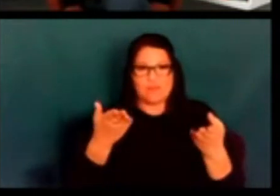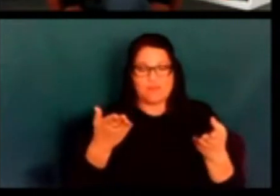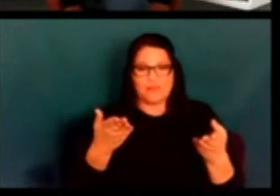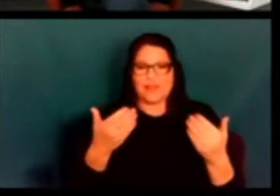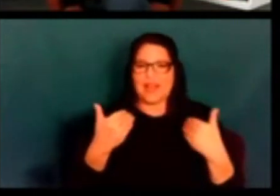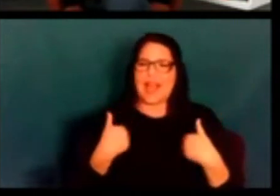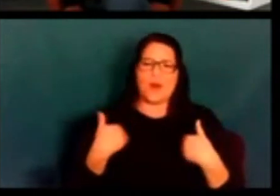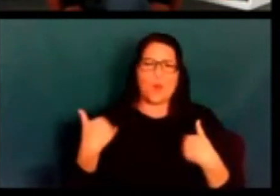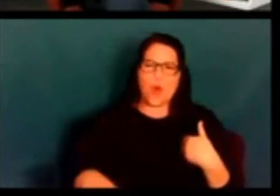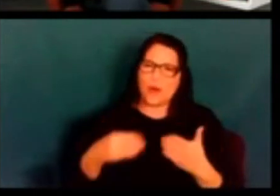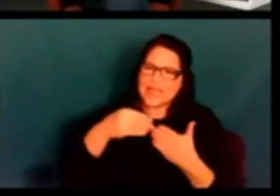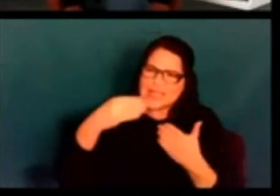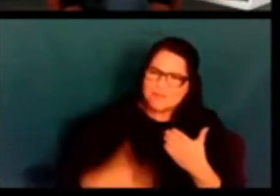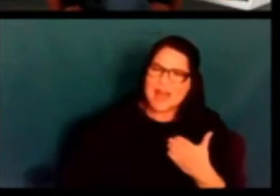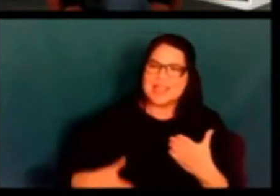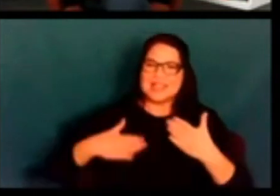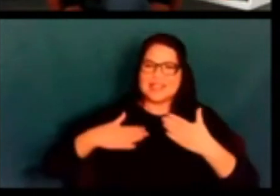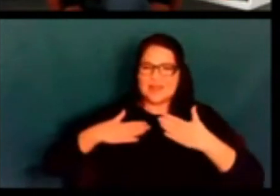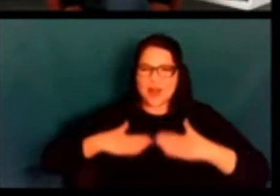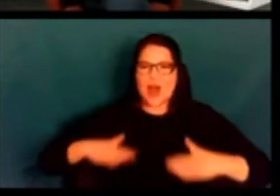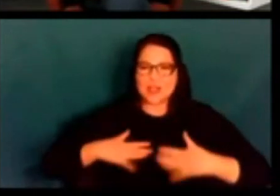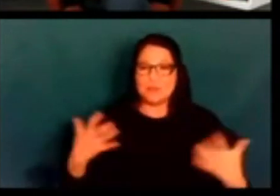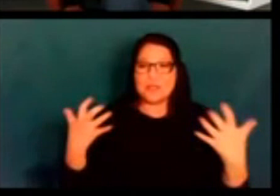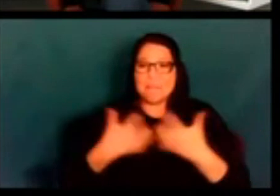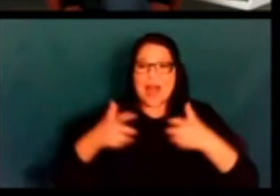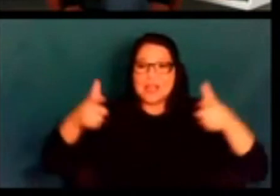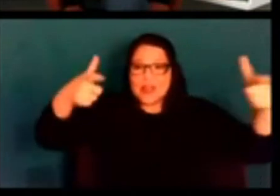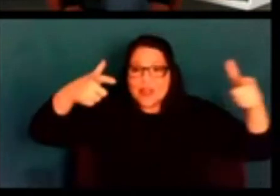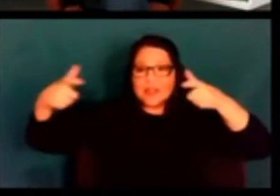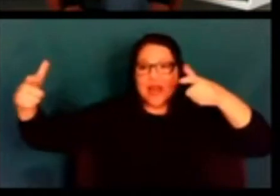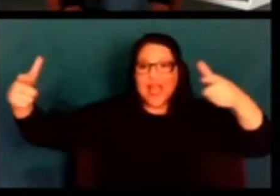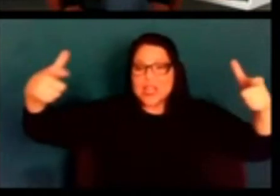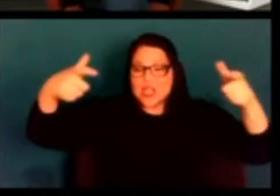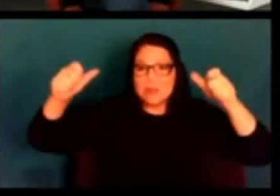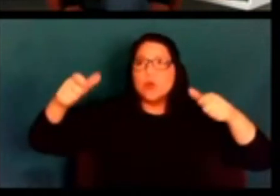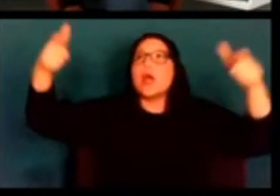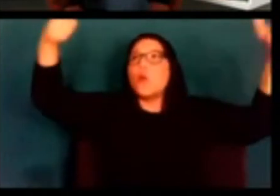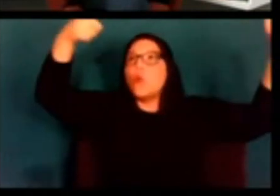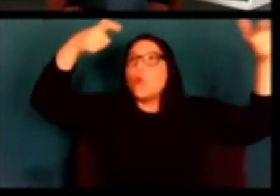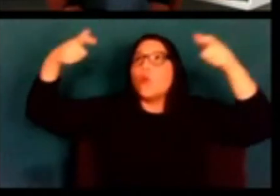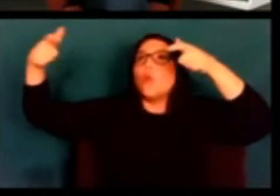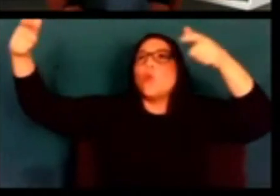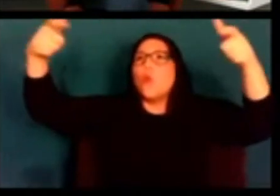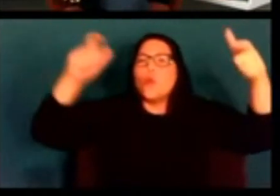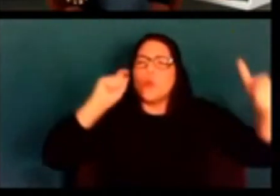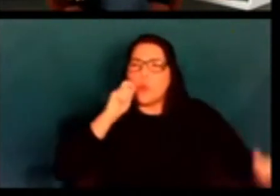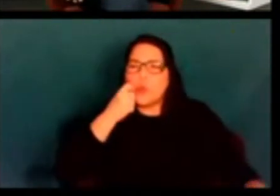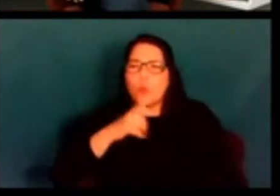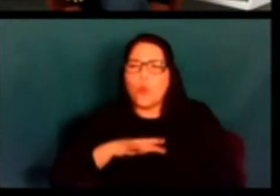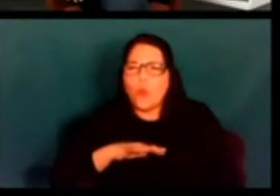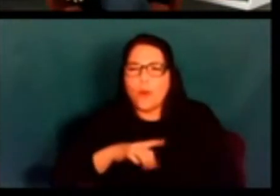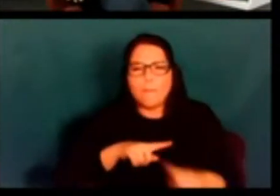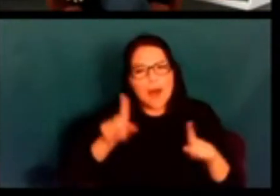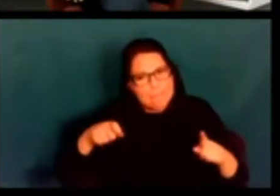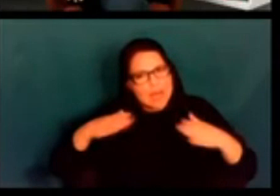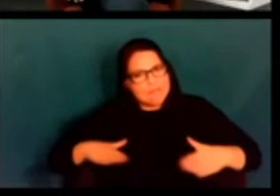of expensive costumes to match the spaceship. If you're gonna have a spaceship flying through the galaxy like a player, you had to be